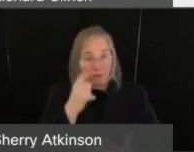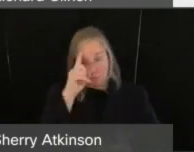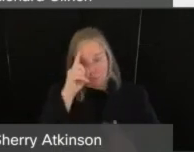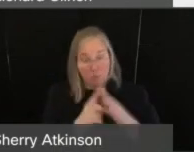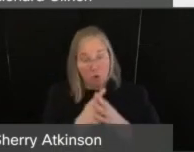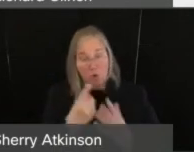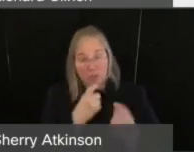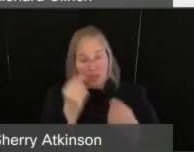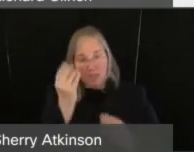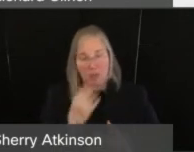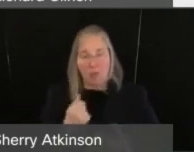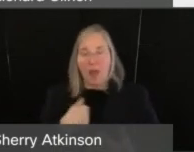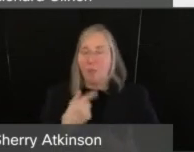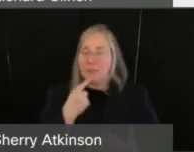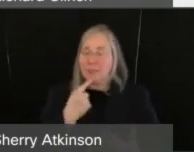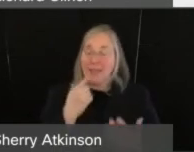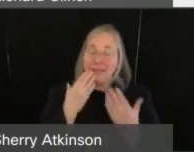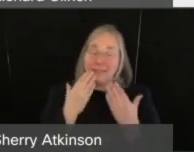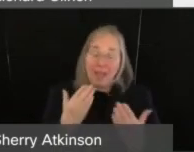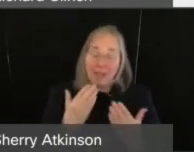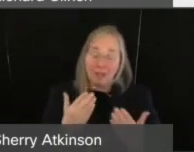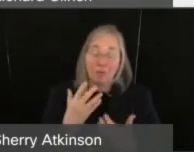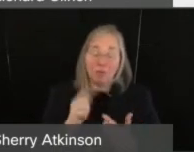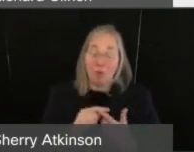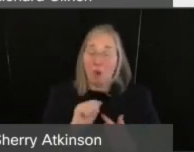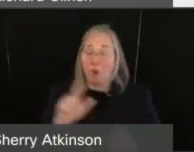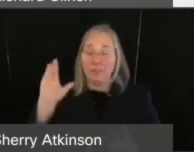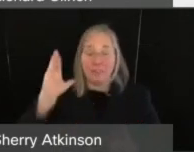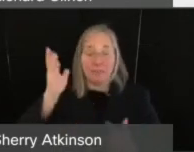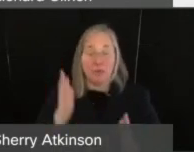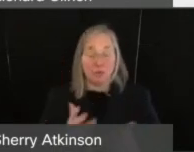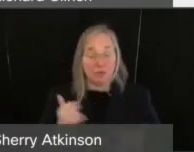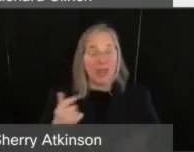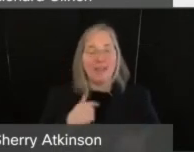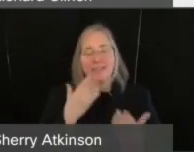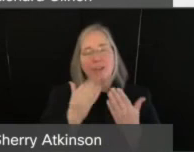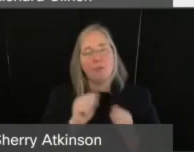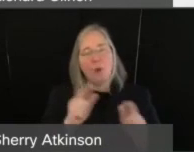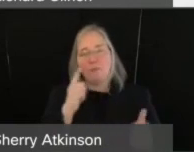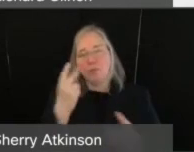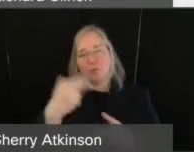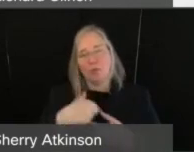our speakers today and thank everybody for staying with us this morning.